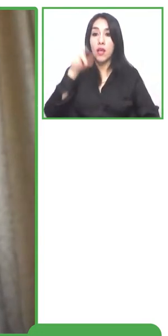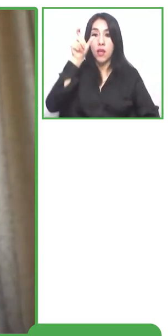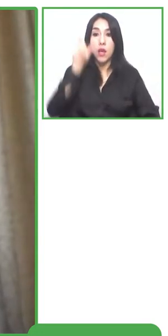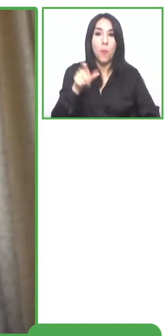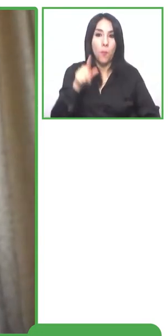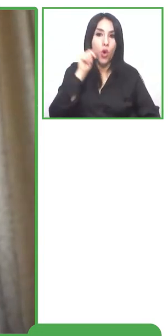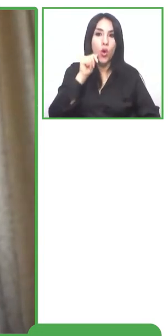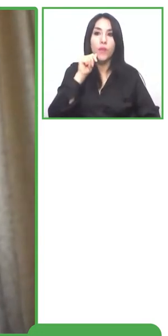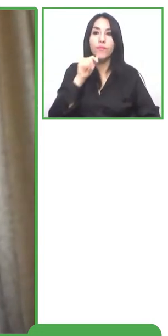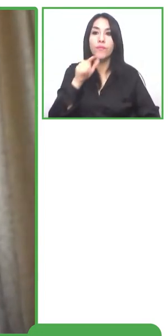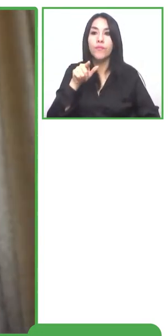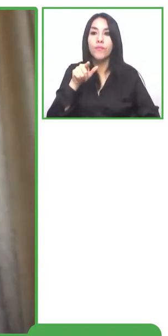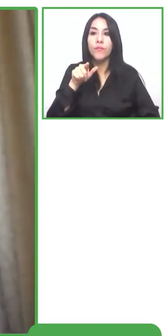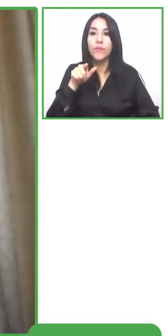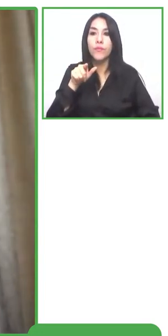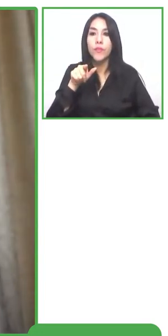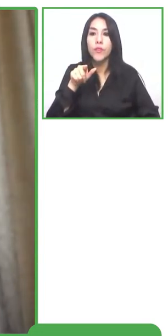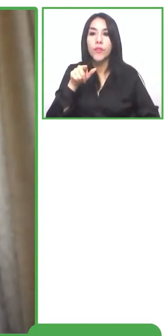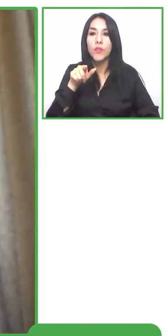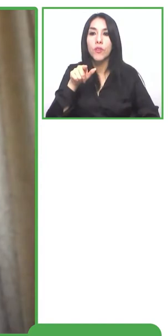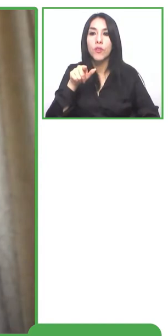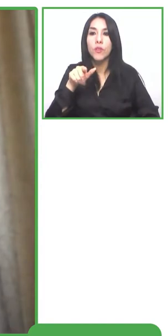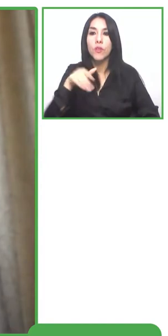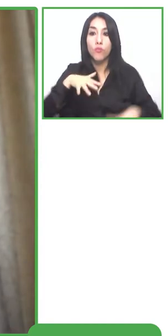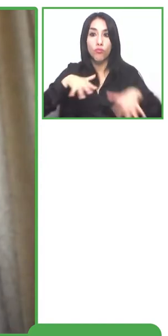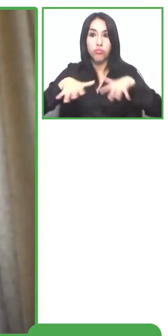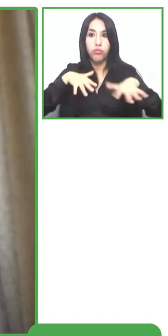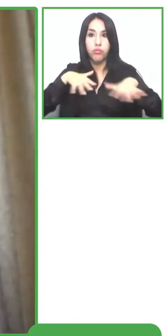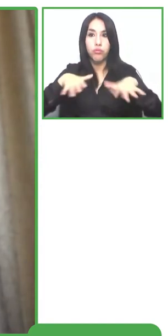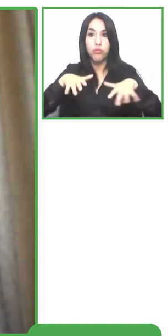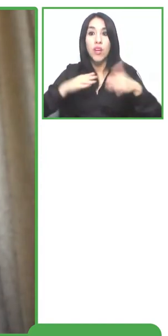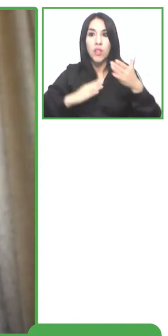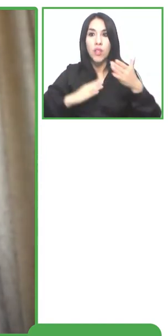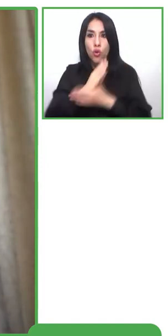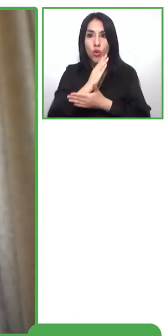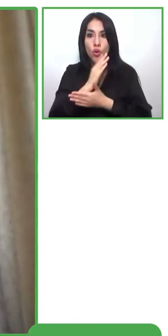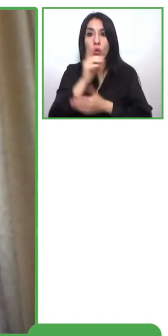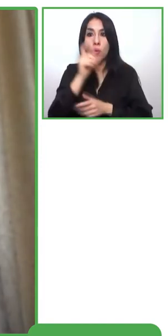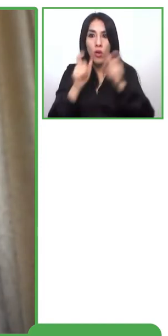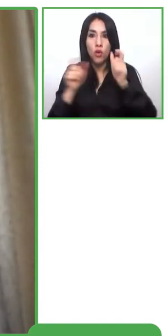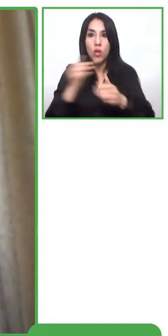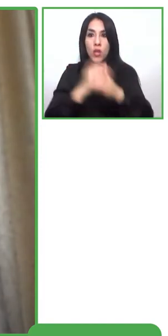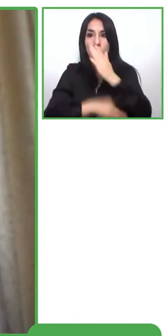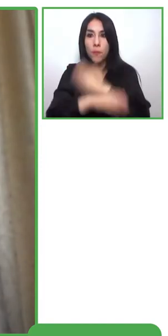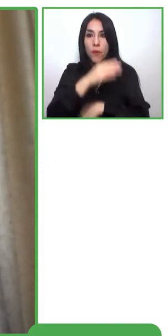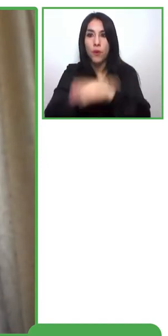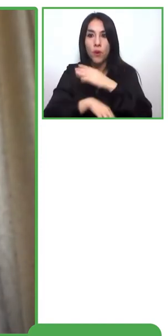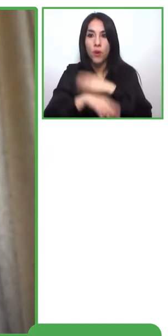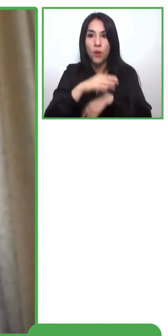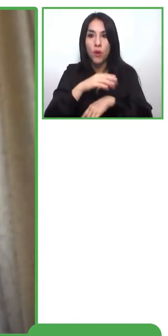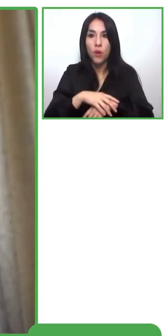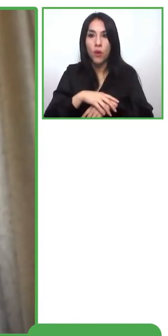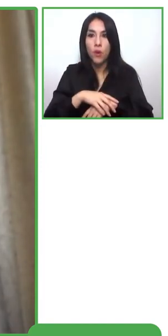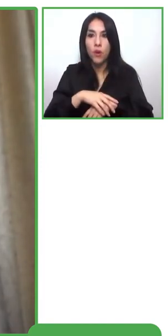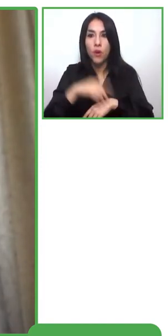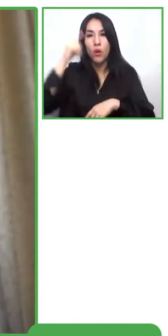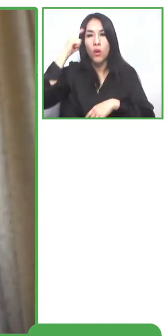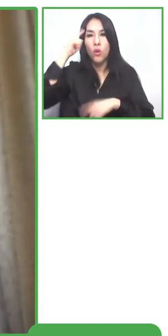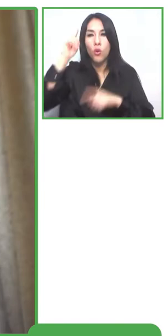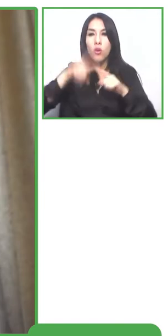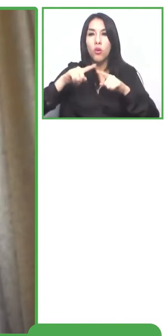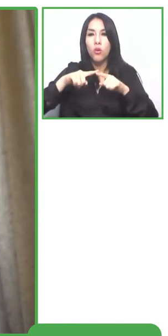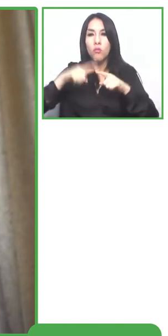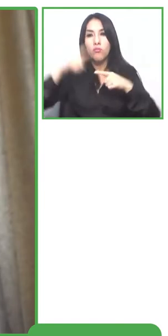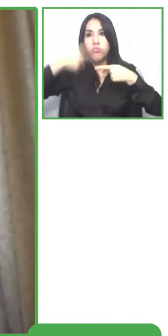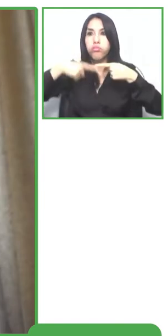Quito, Ecuador. I'm an activist for the rights of people with disabilities as a woman with cerebral palsy at 29 years